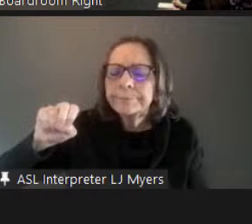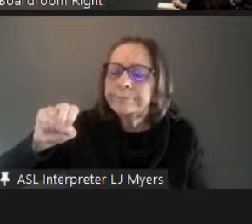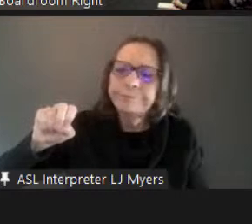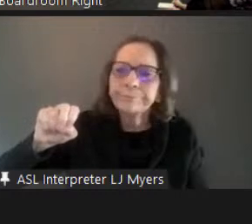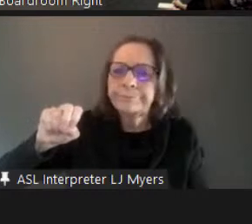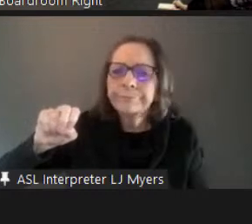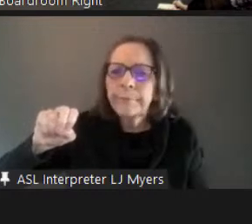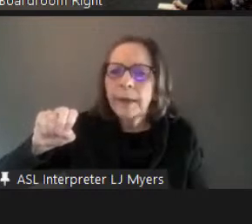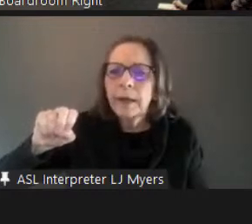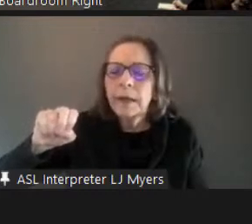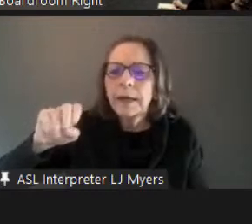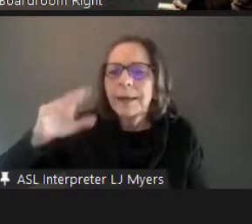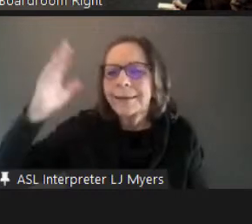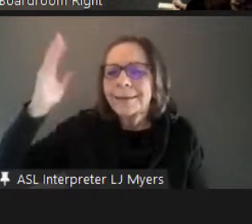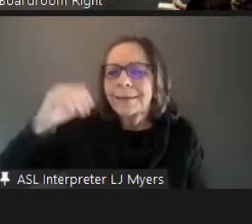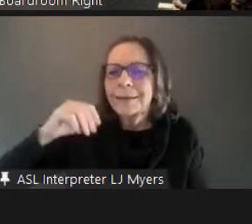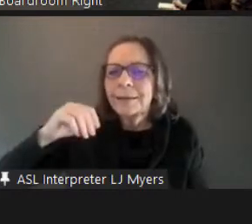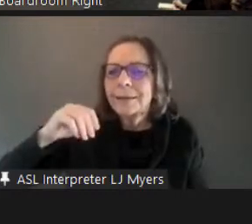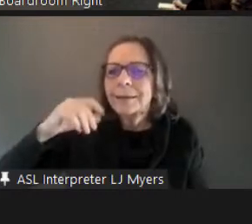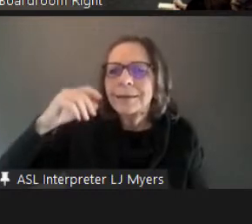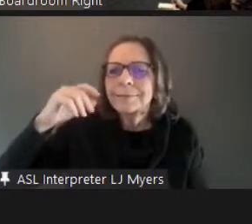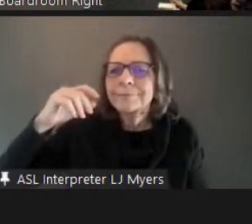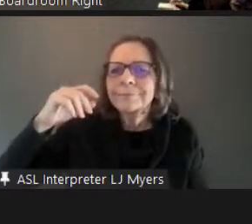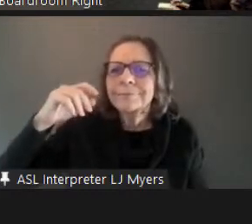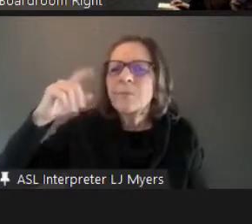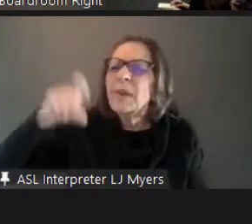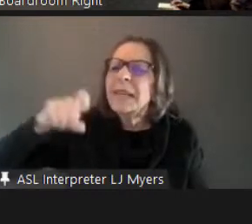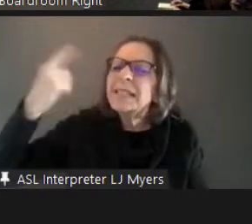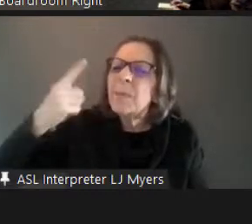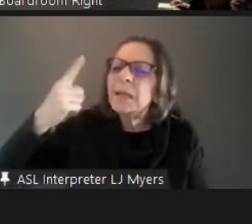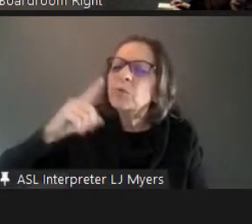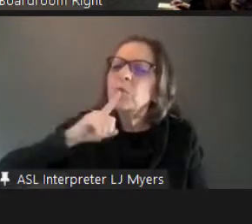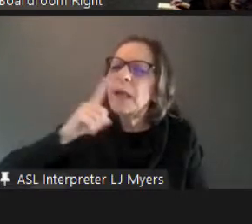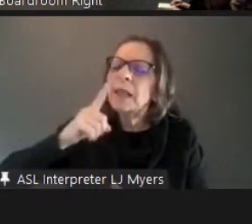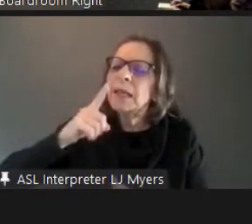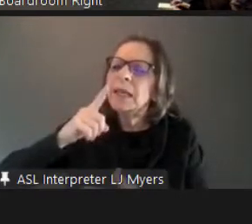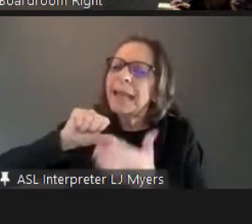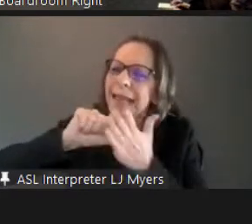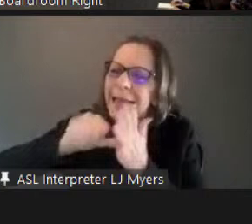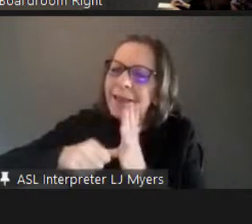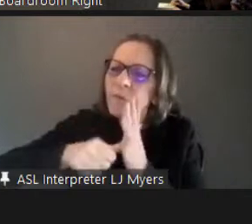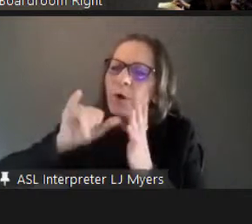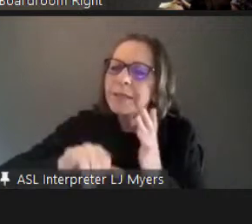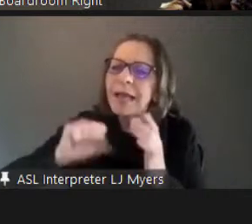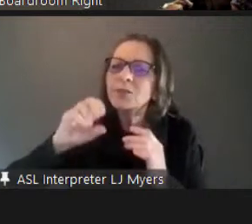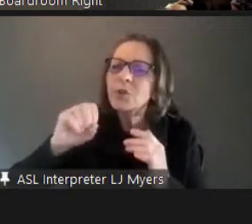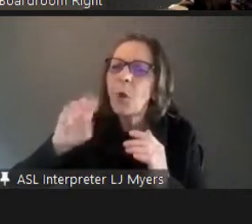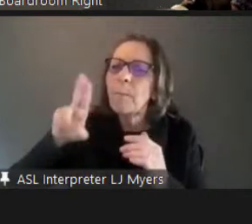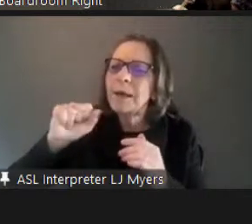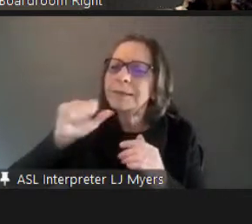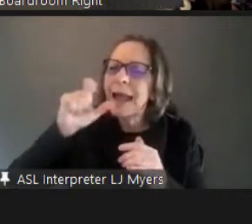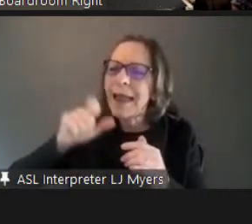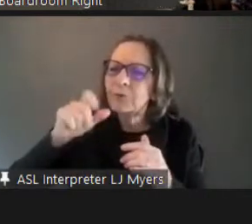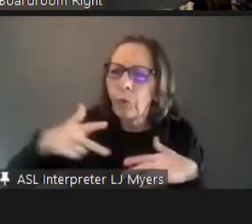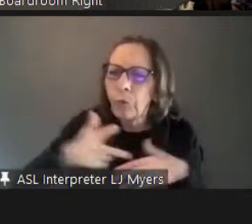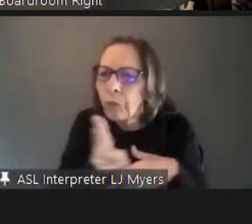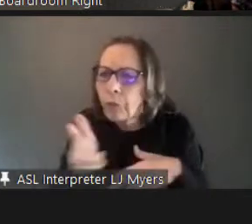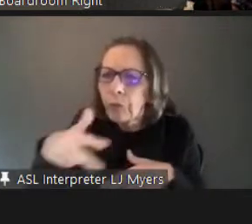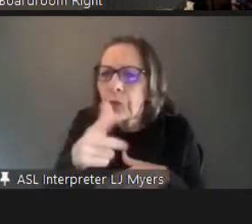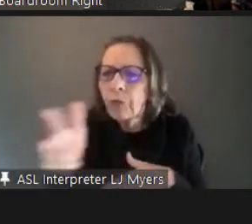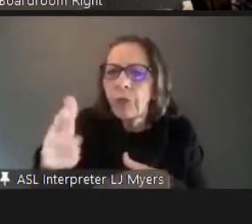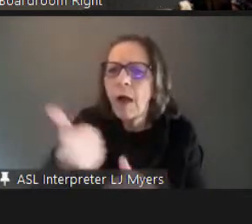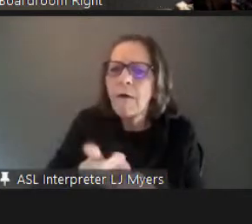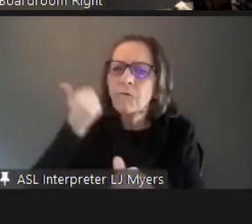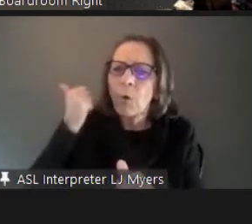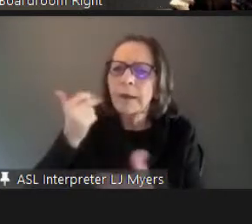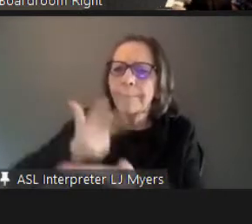Something to enforce that so that the buses aren't stuck merging in and out of traffic.